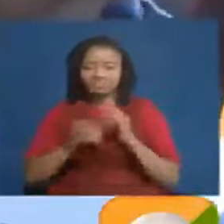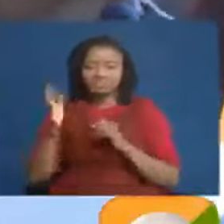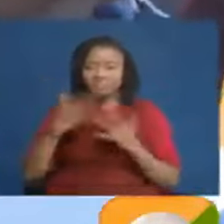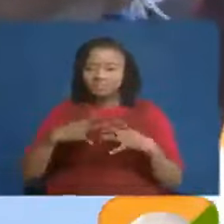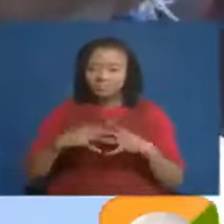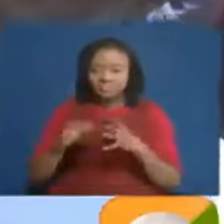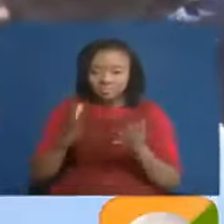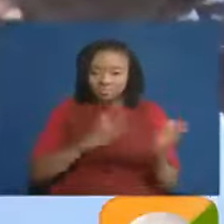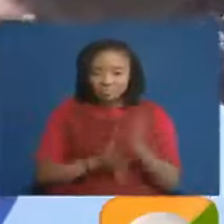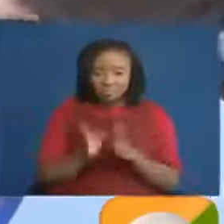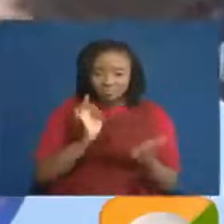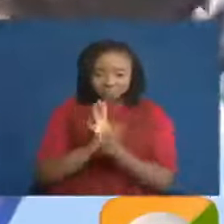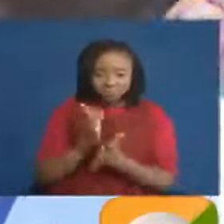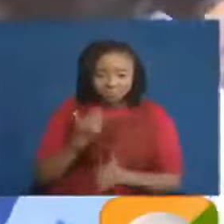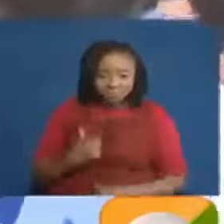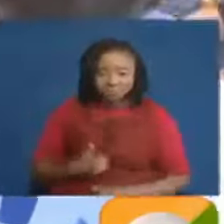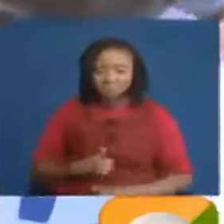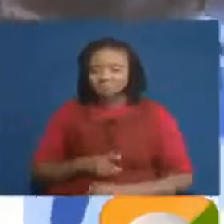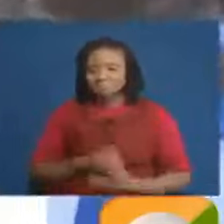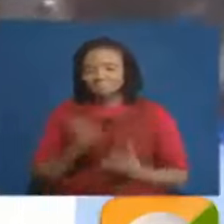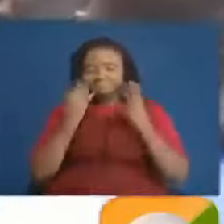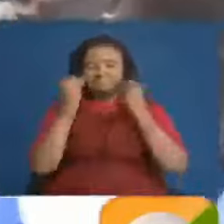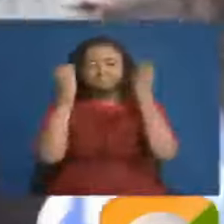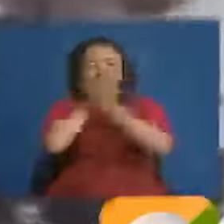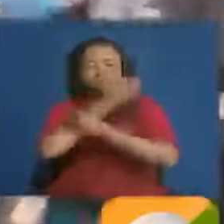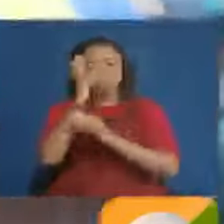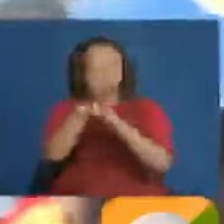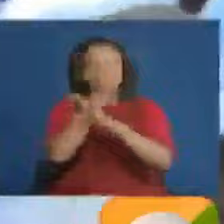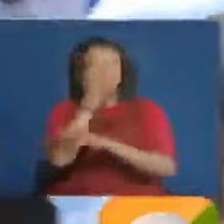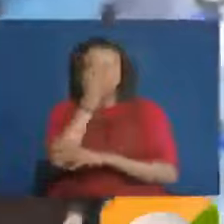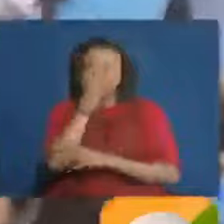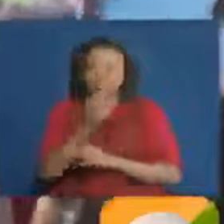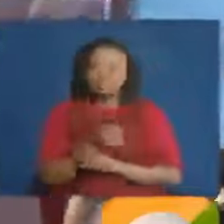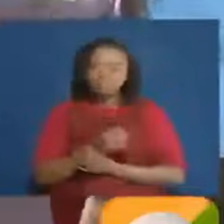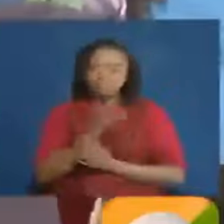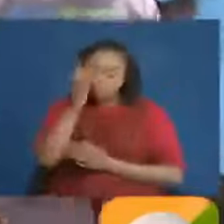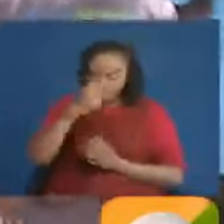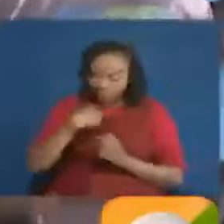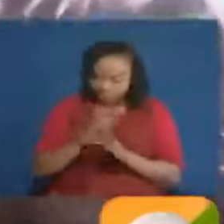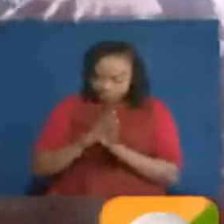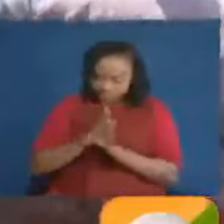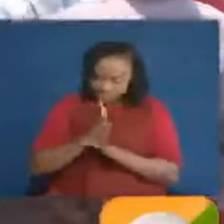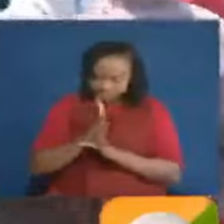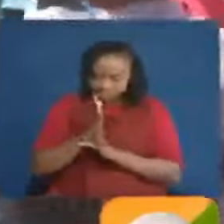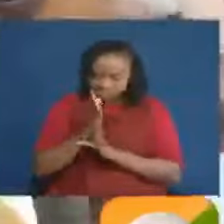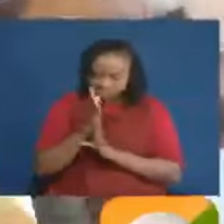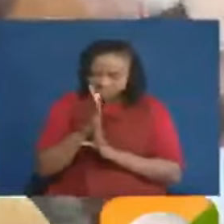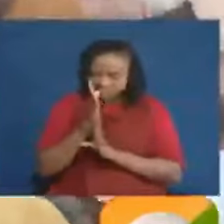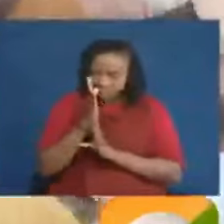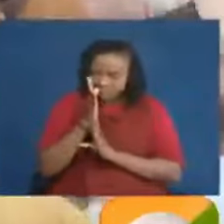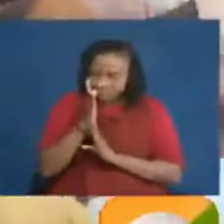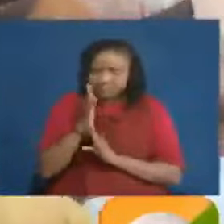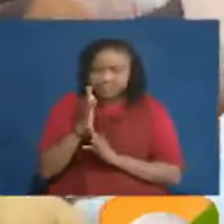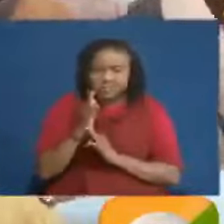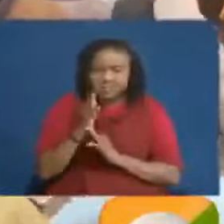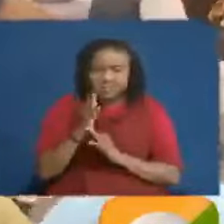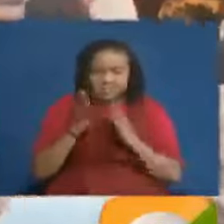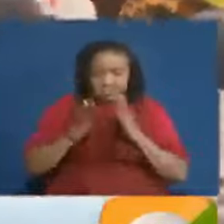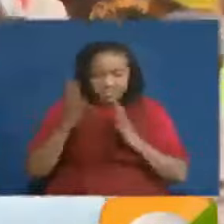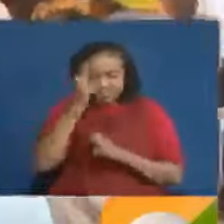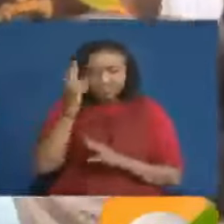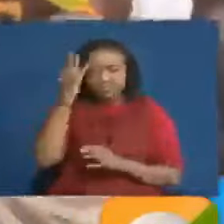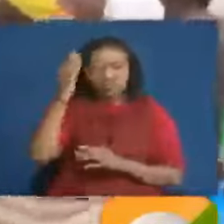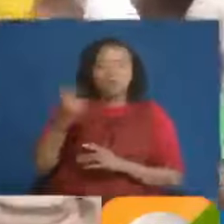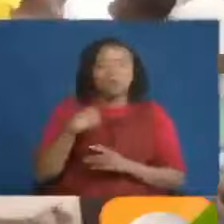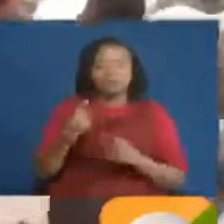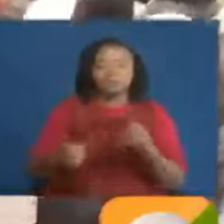the president. Gachagua going all out, claiming he was a key component of the UDA win. Siniliwamia mchagua William